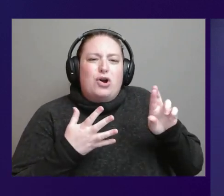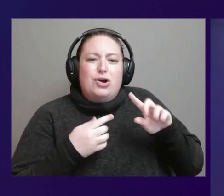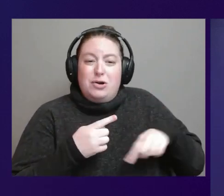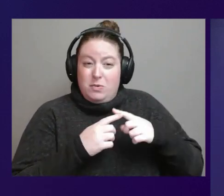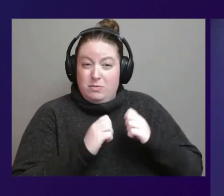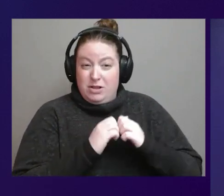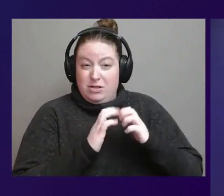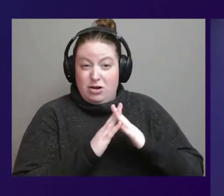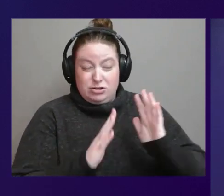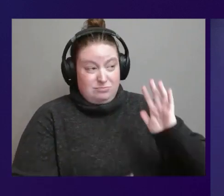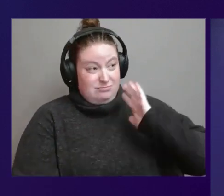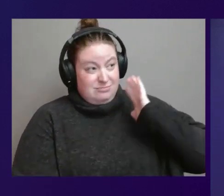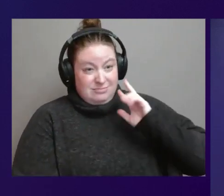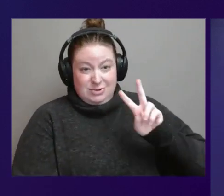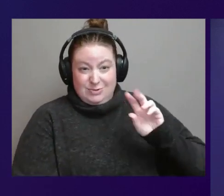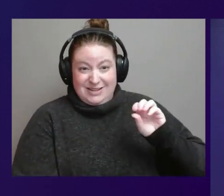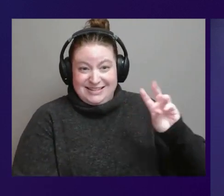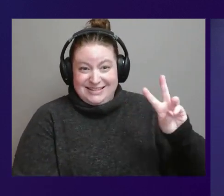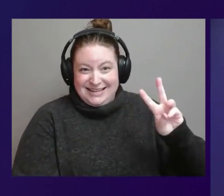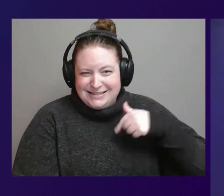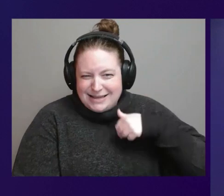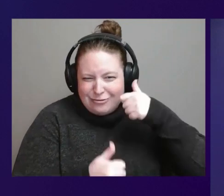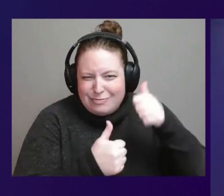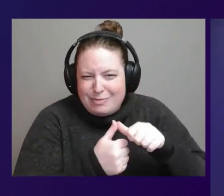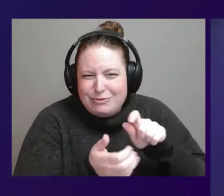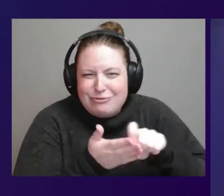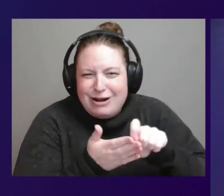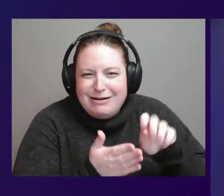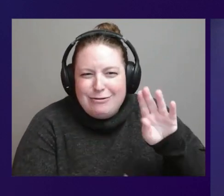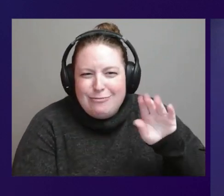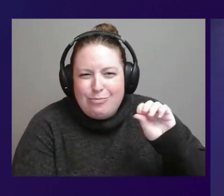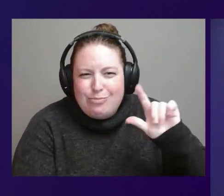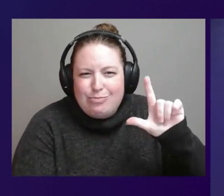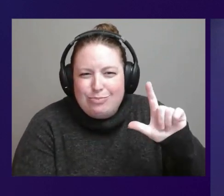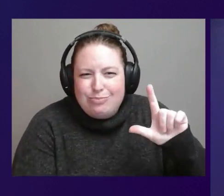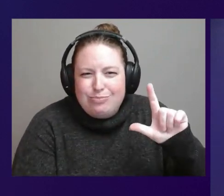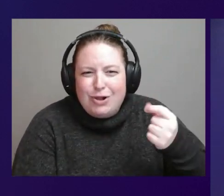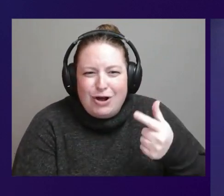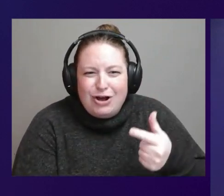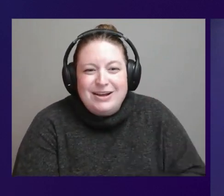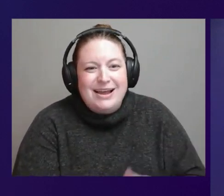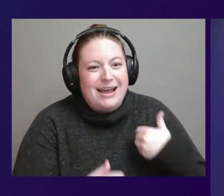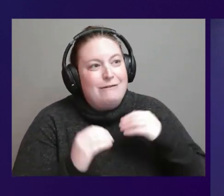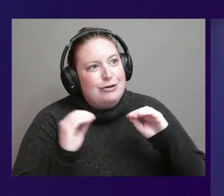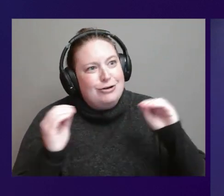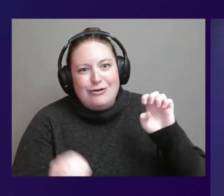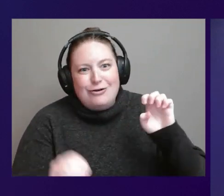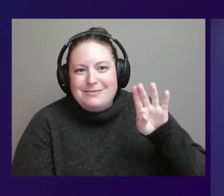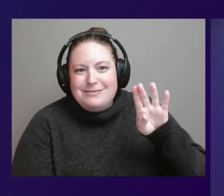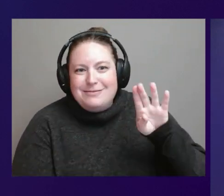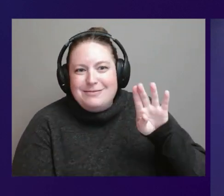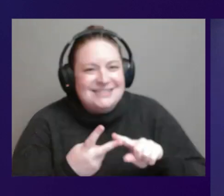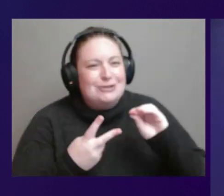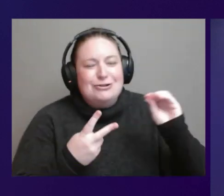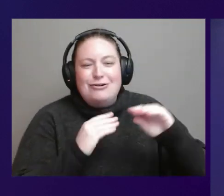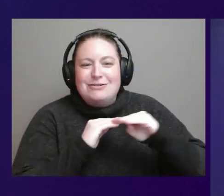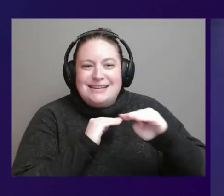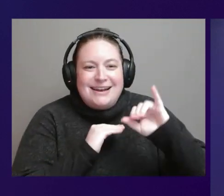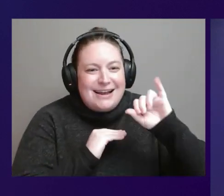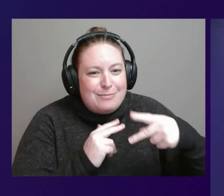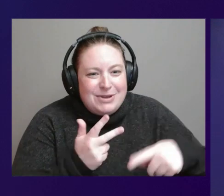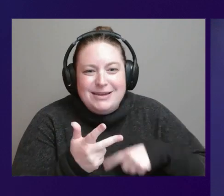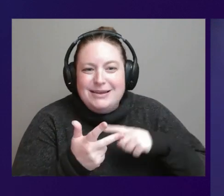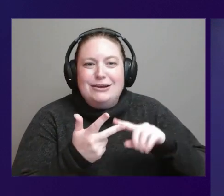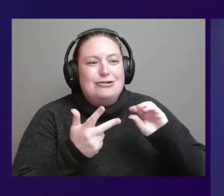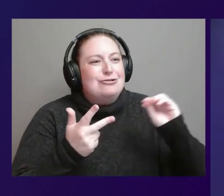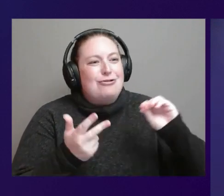I still remember writing that blog post, we had no EBS, we had no static IP addresses, no load balancers, not a console,